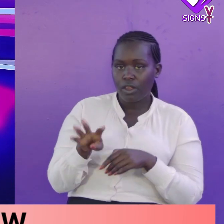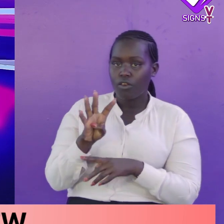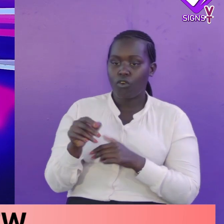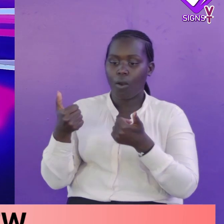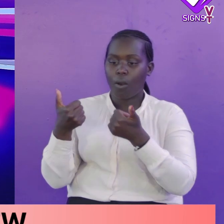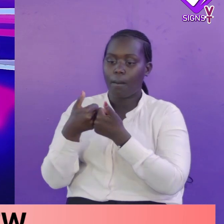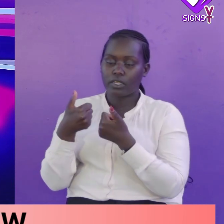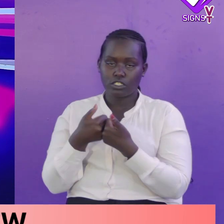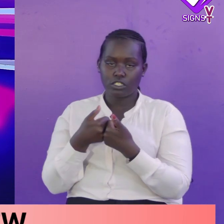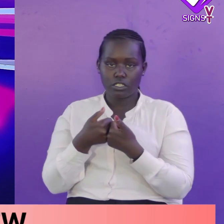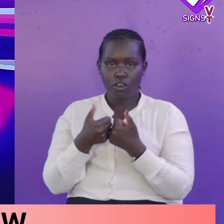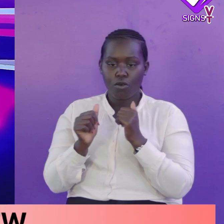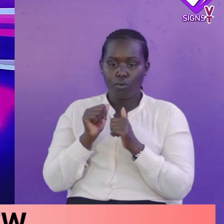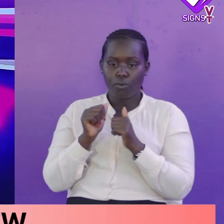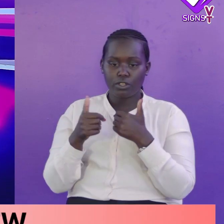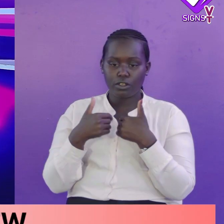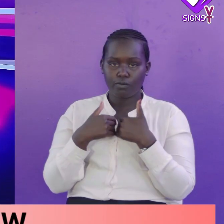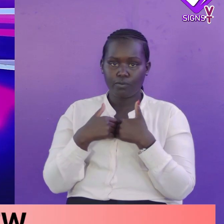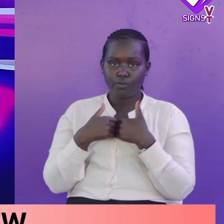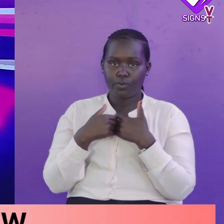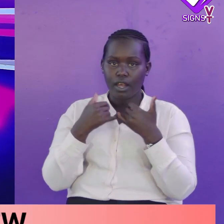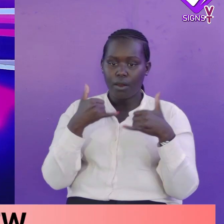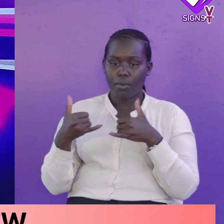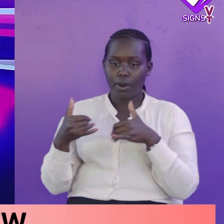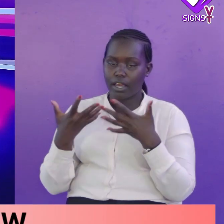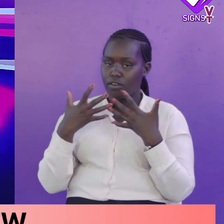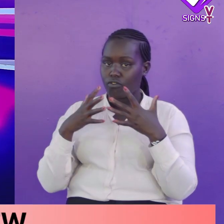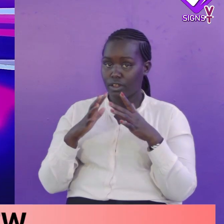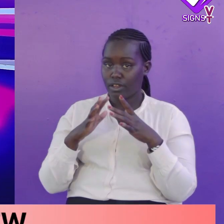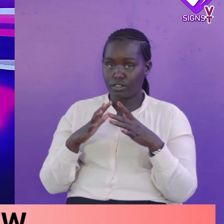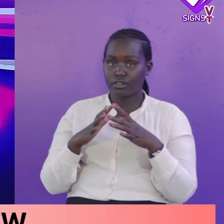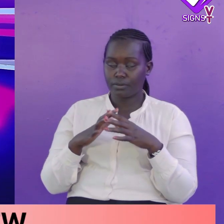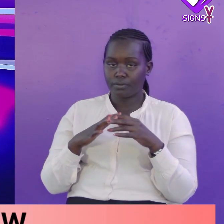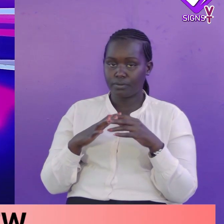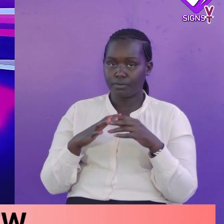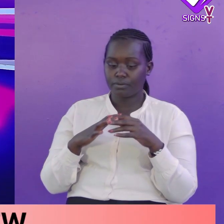that have so far been played. Yeah. And